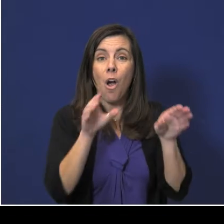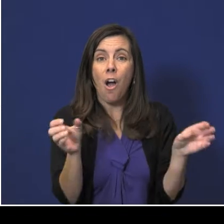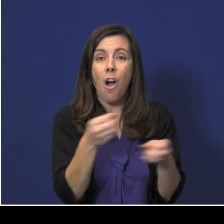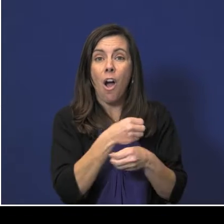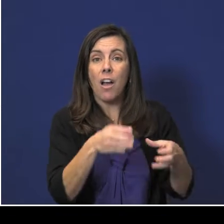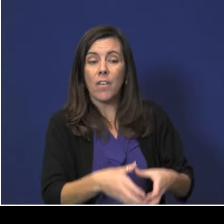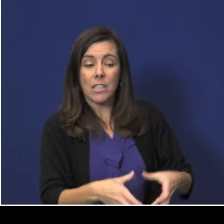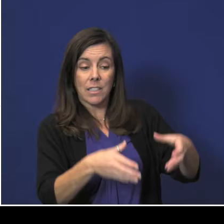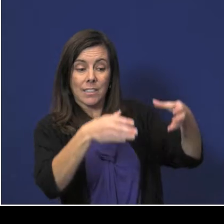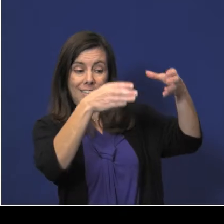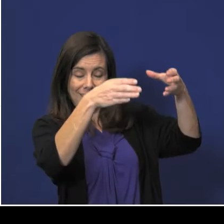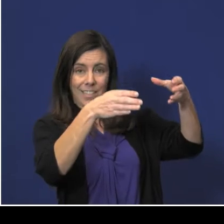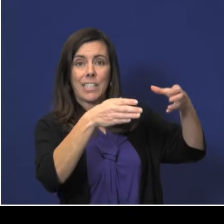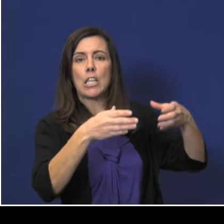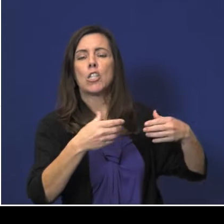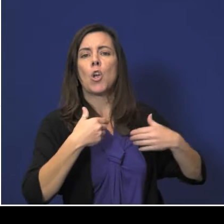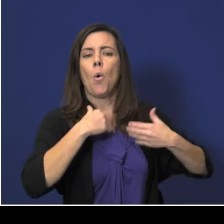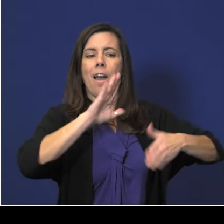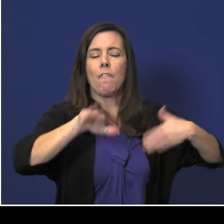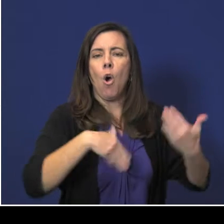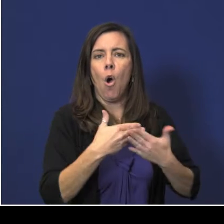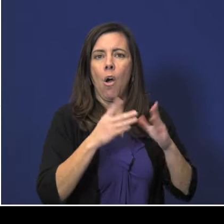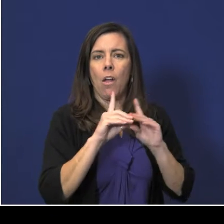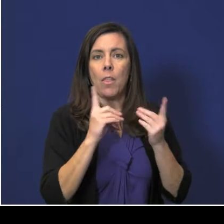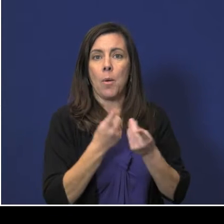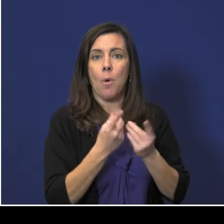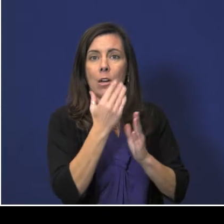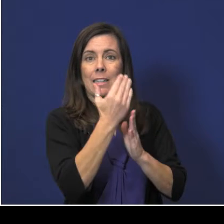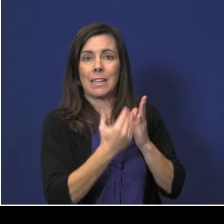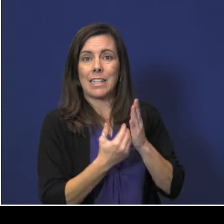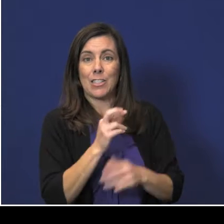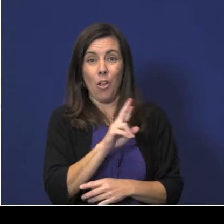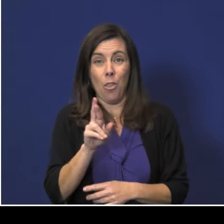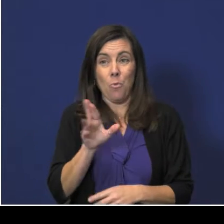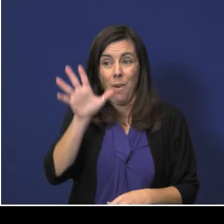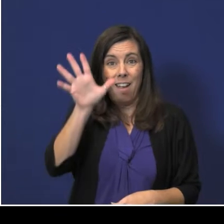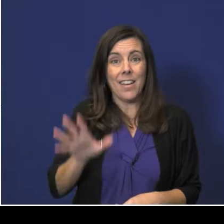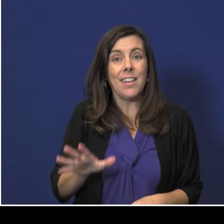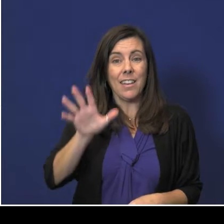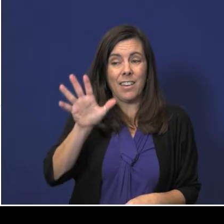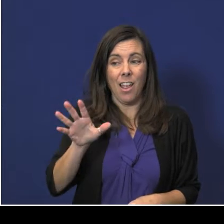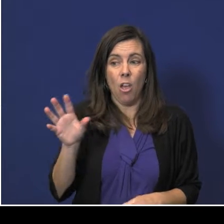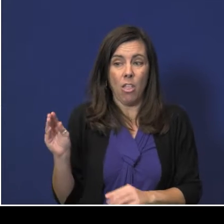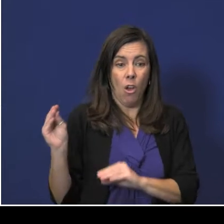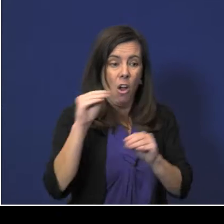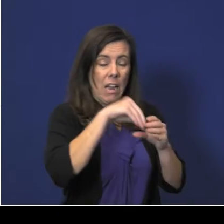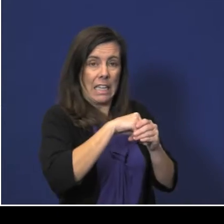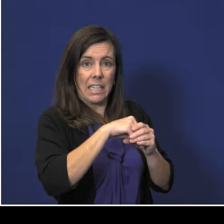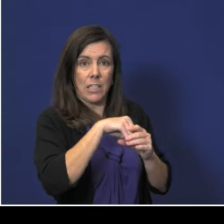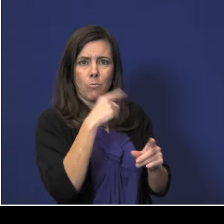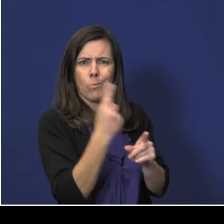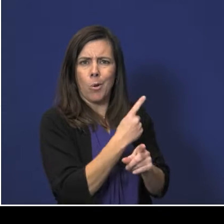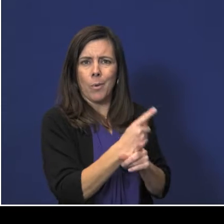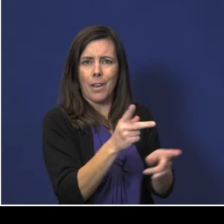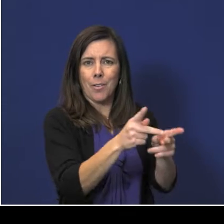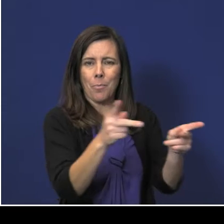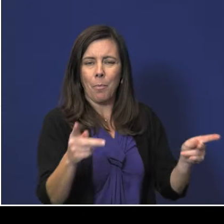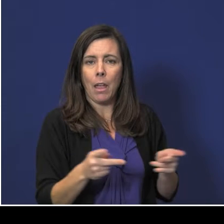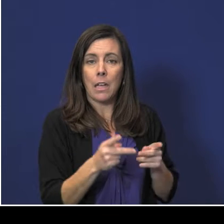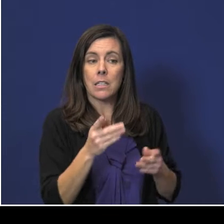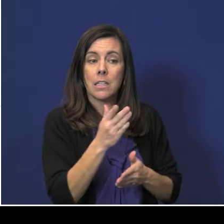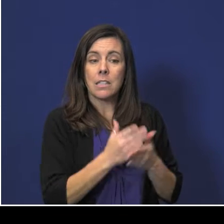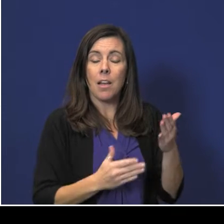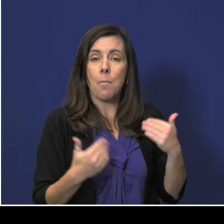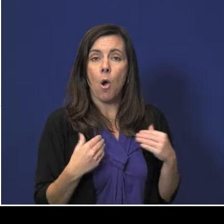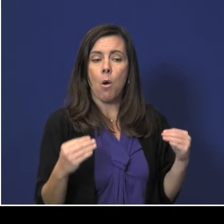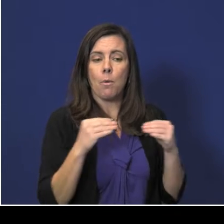efficient use that allowed us to get all the departments that are listed on the right-hand side in an appropriate place so that some are more